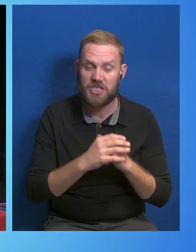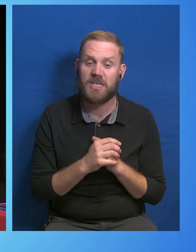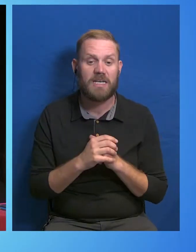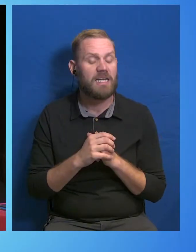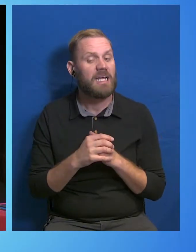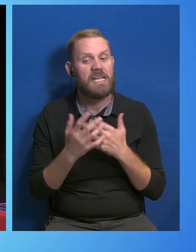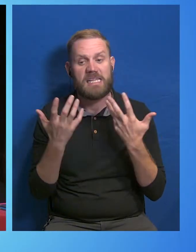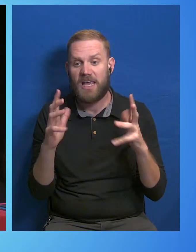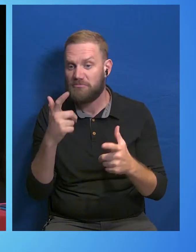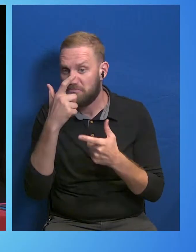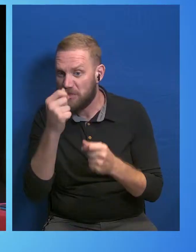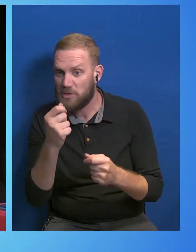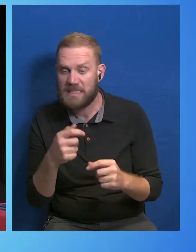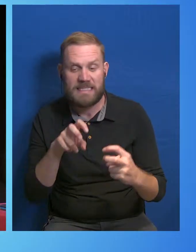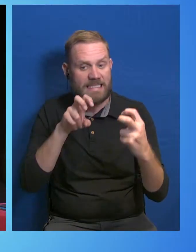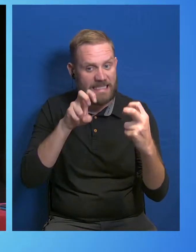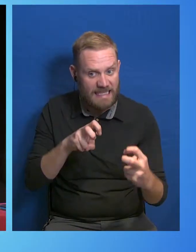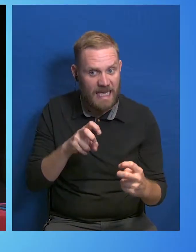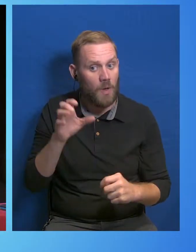in meeting with us.